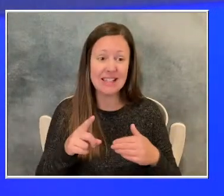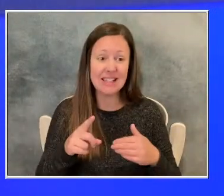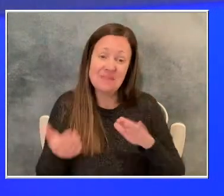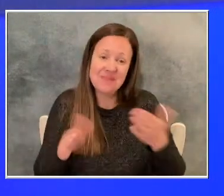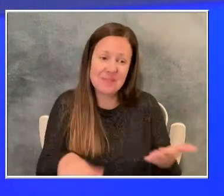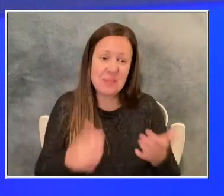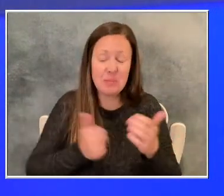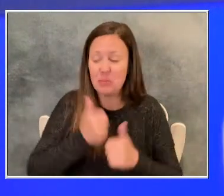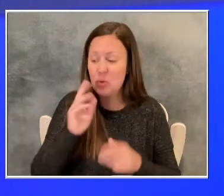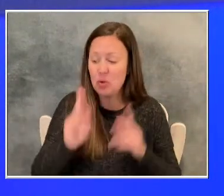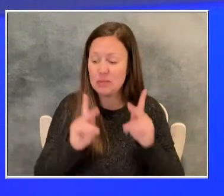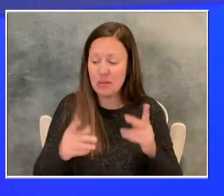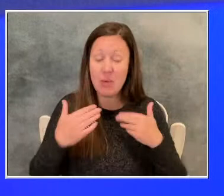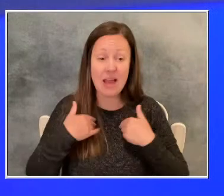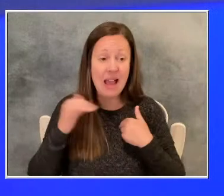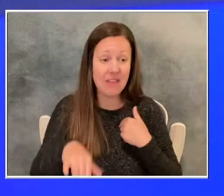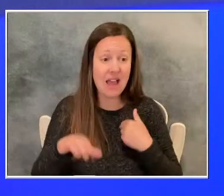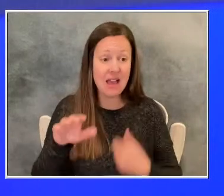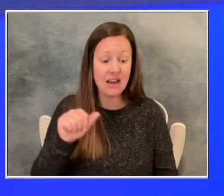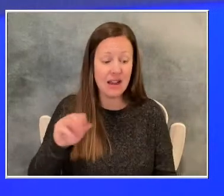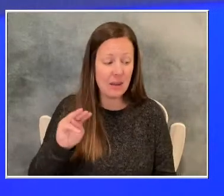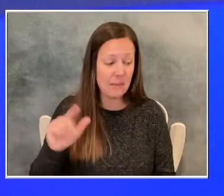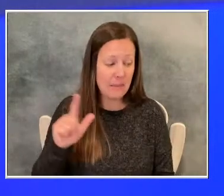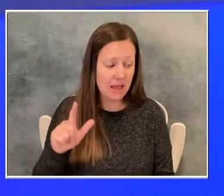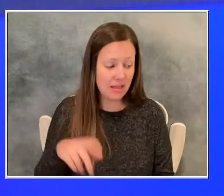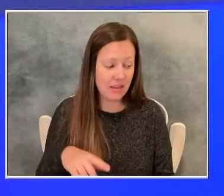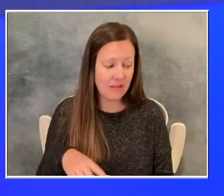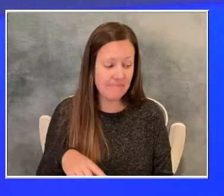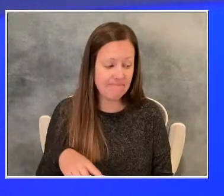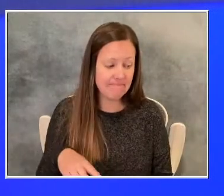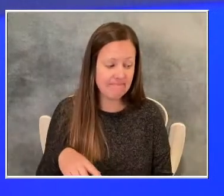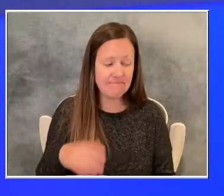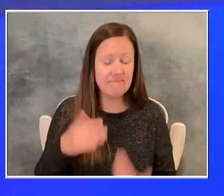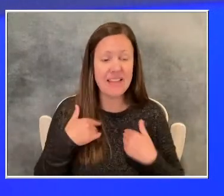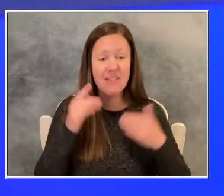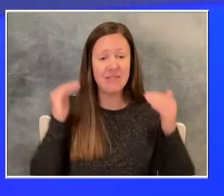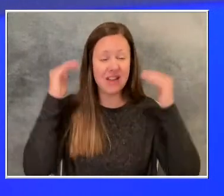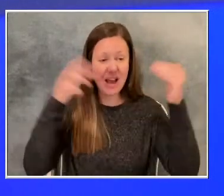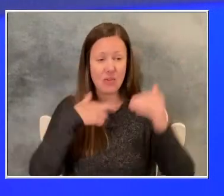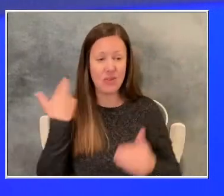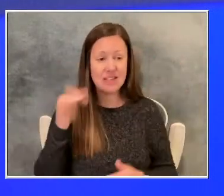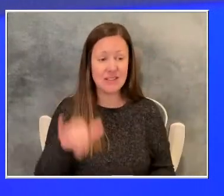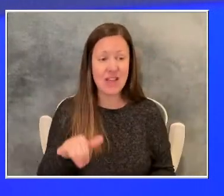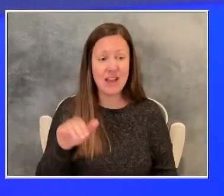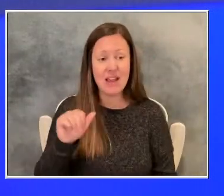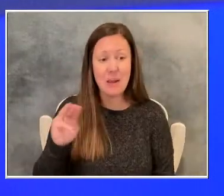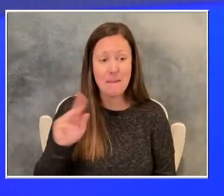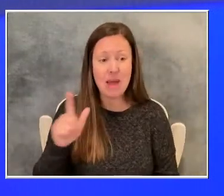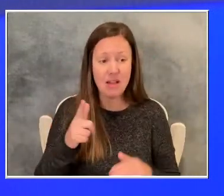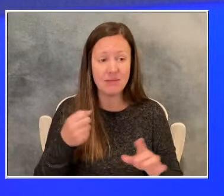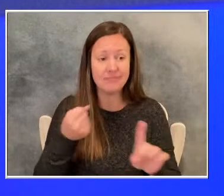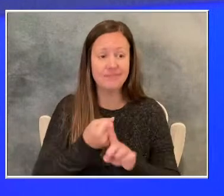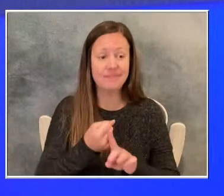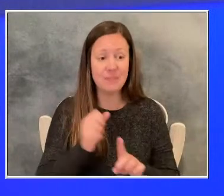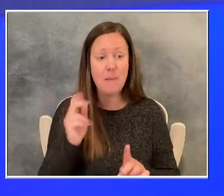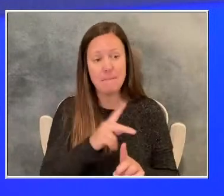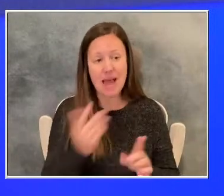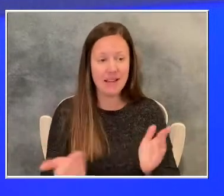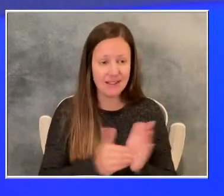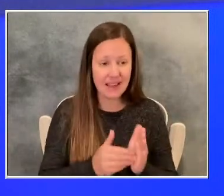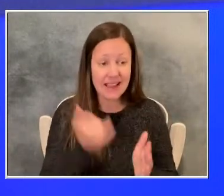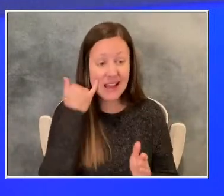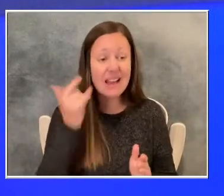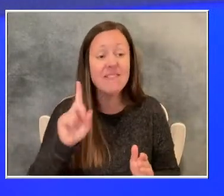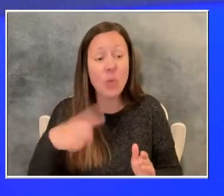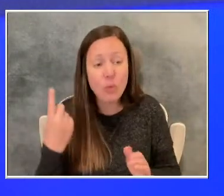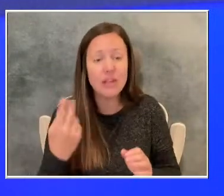acute myeloid leukemia have high risk of the leukemia coming back with just general chemotherapy. And that's